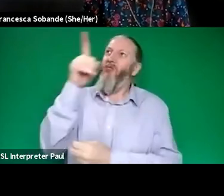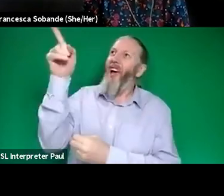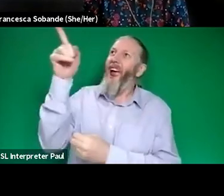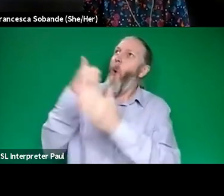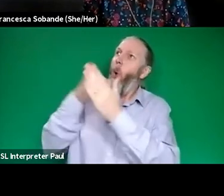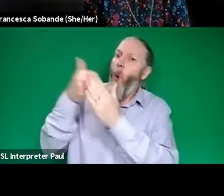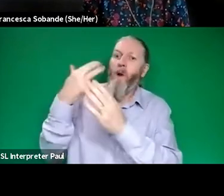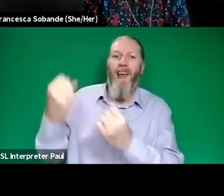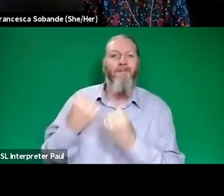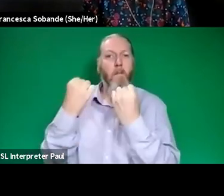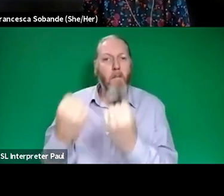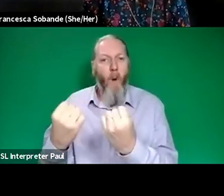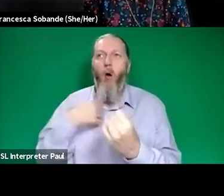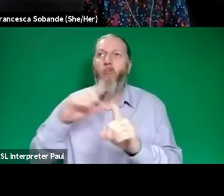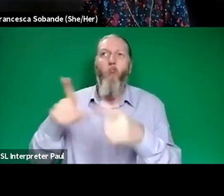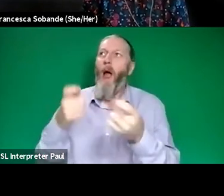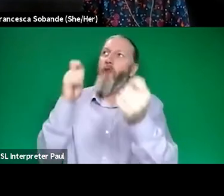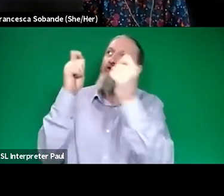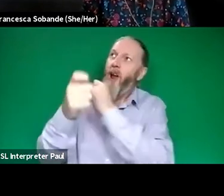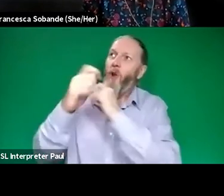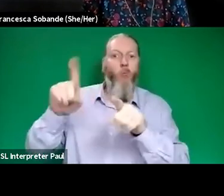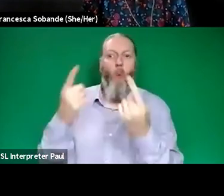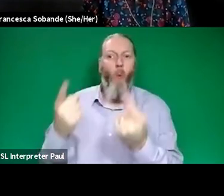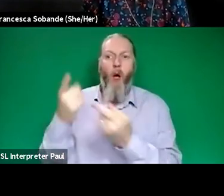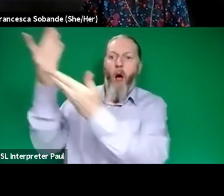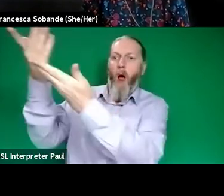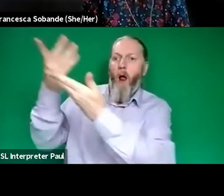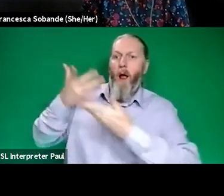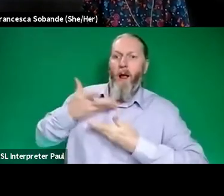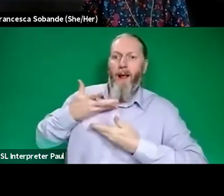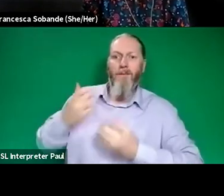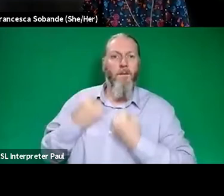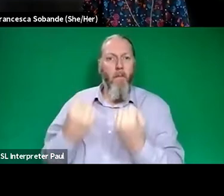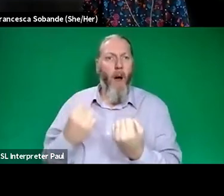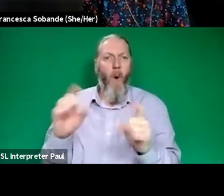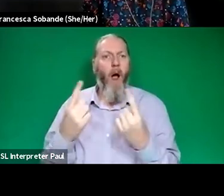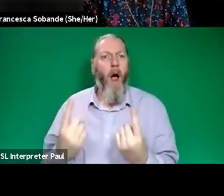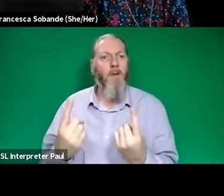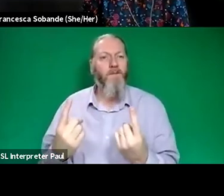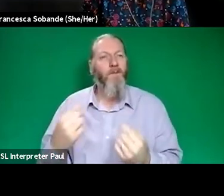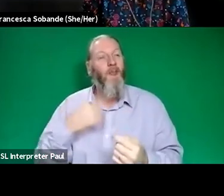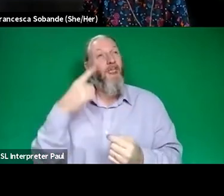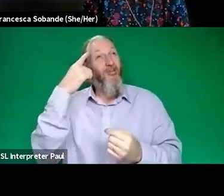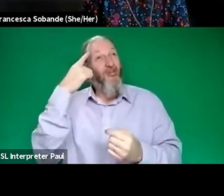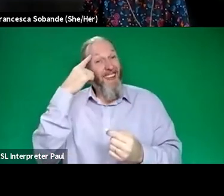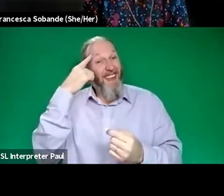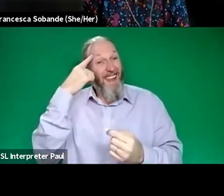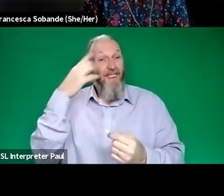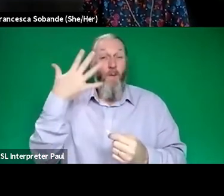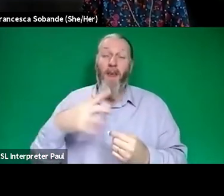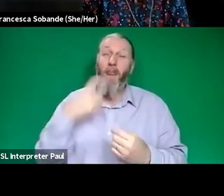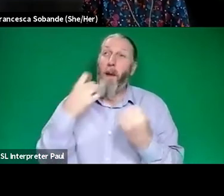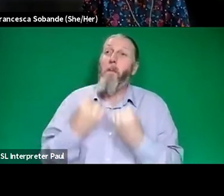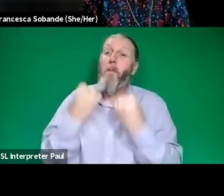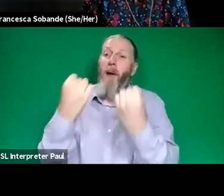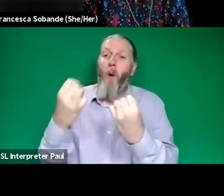be transferred in different contexts. And I think about specifically the paternalism that comes about through that use of power in that way,